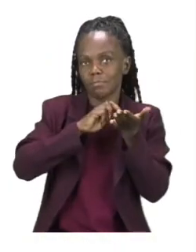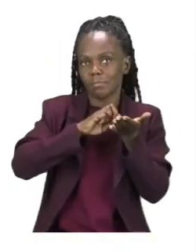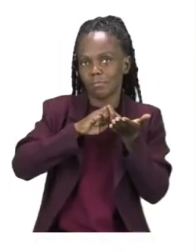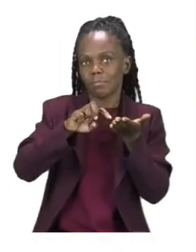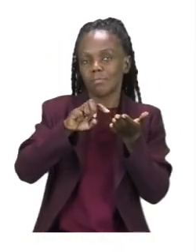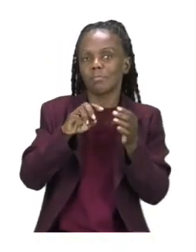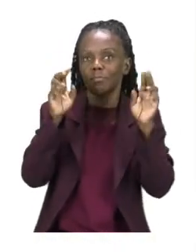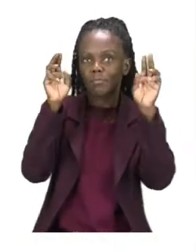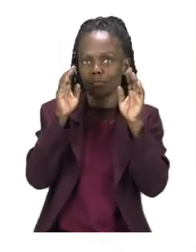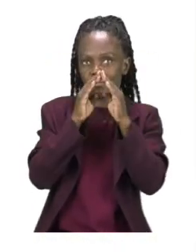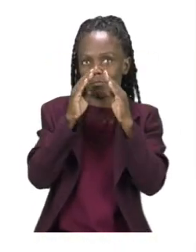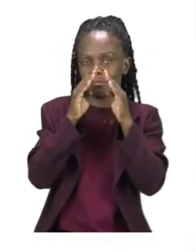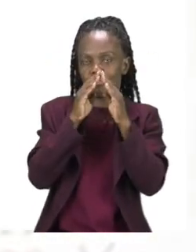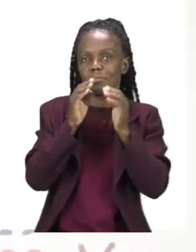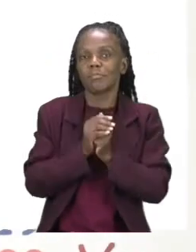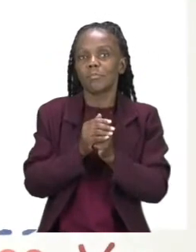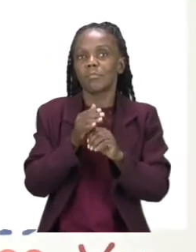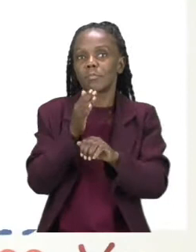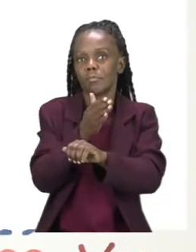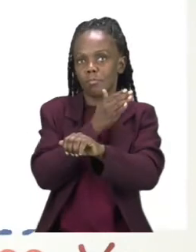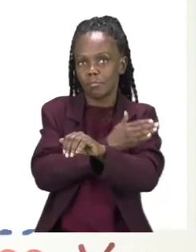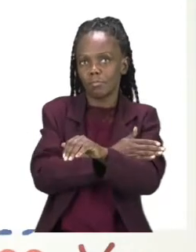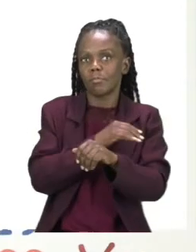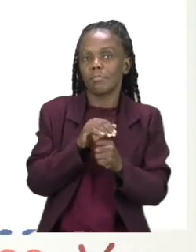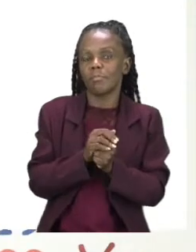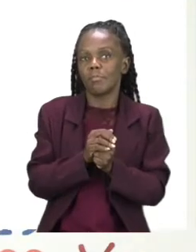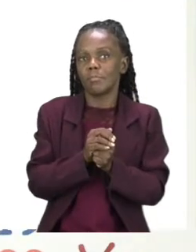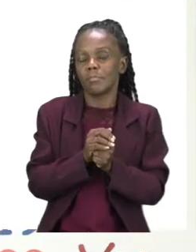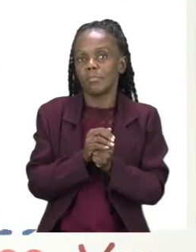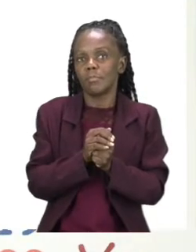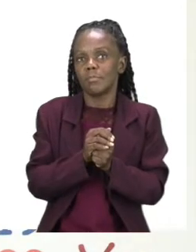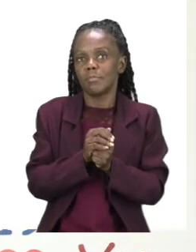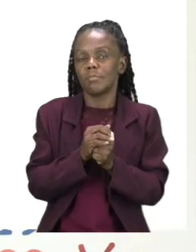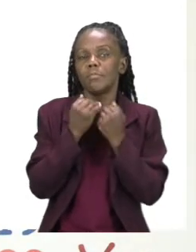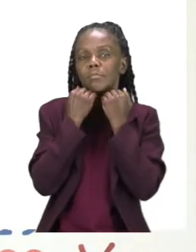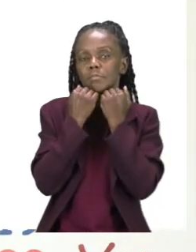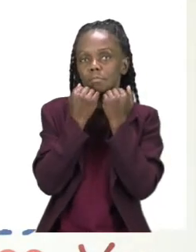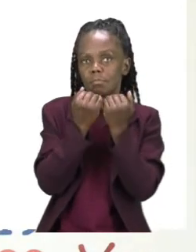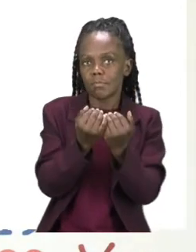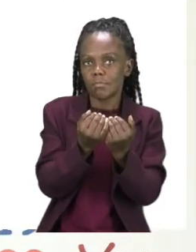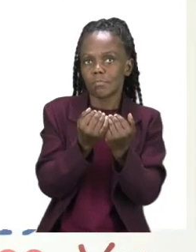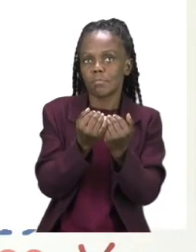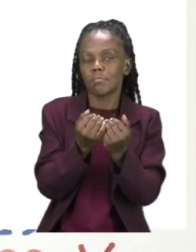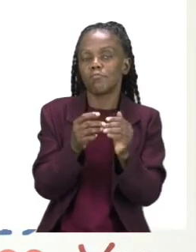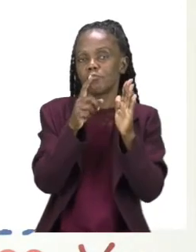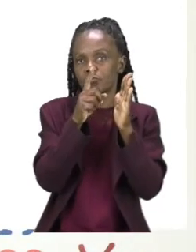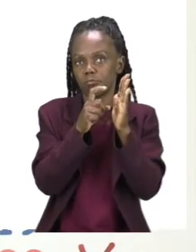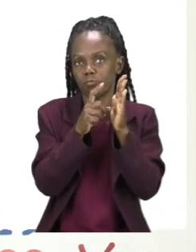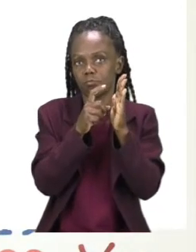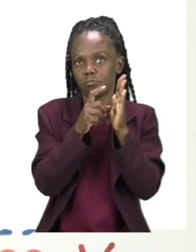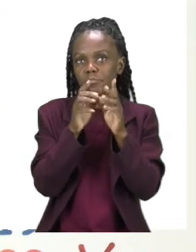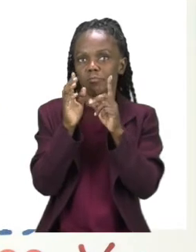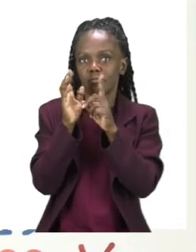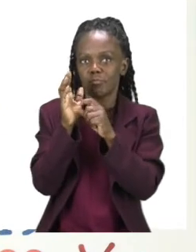houses. And before we get into any lessons, grade ones, it's very important for us to sanitize. Please